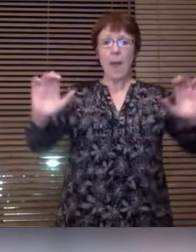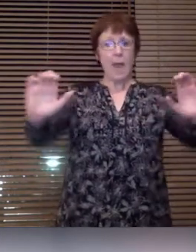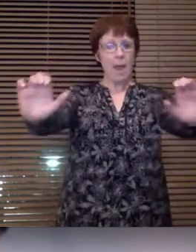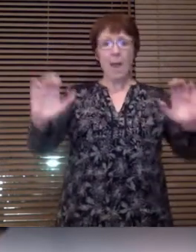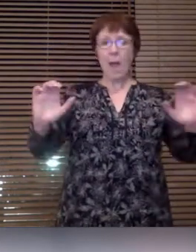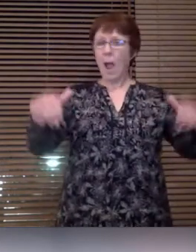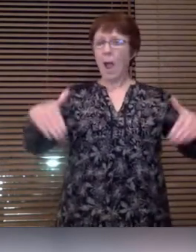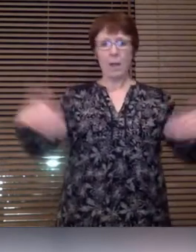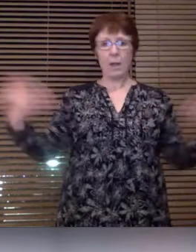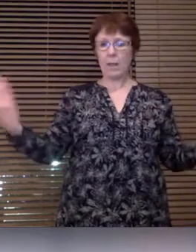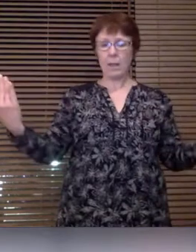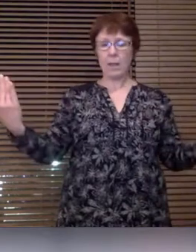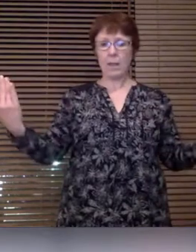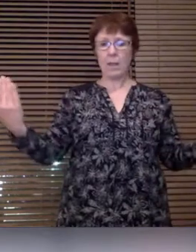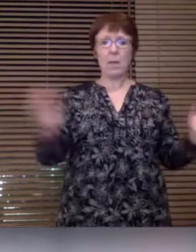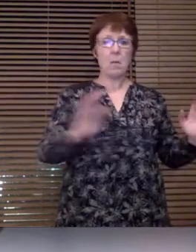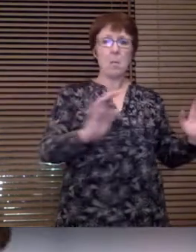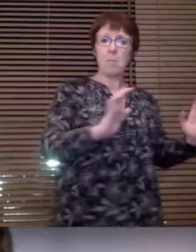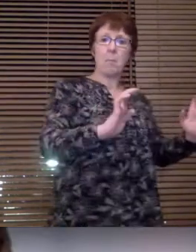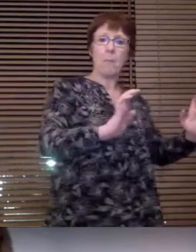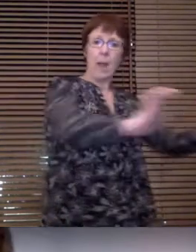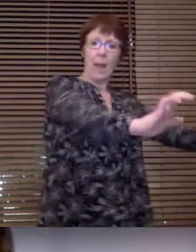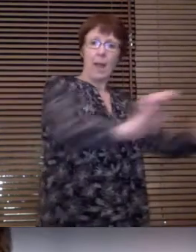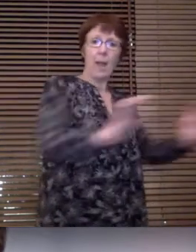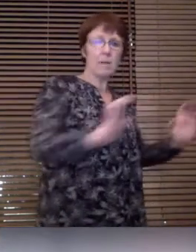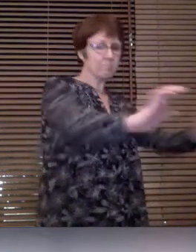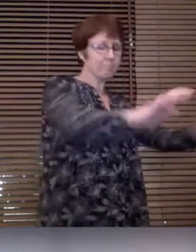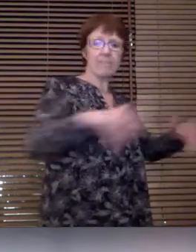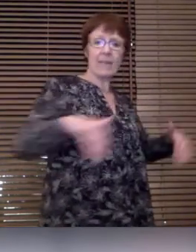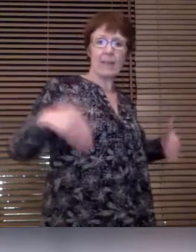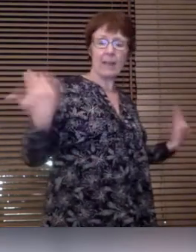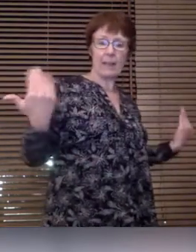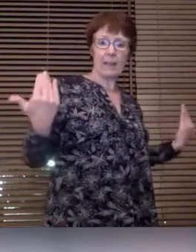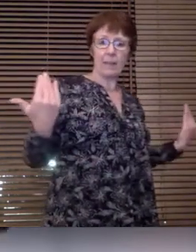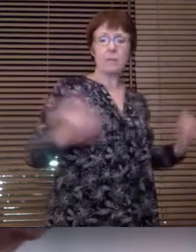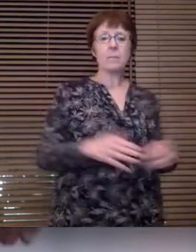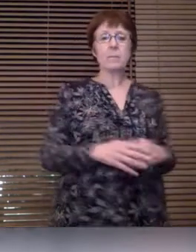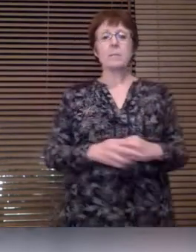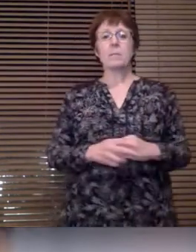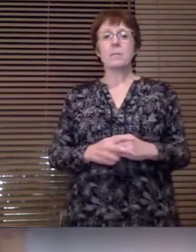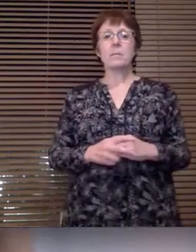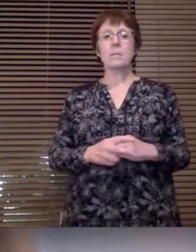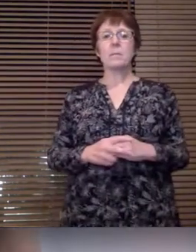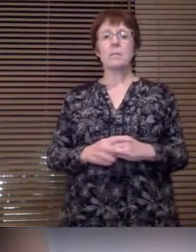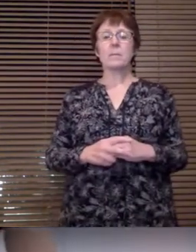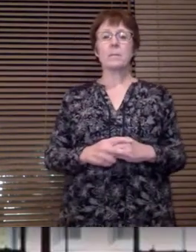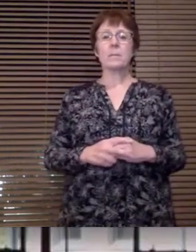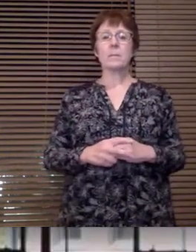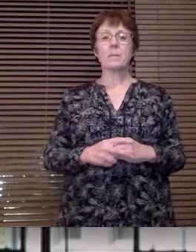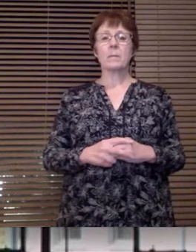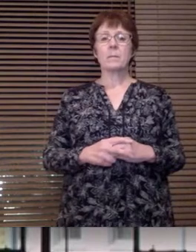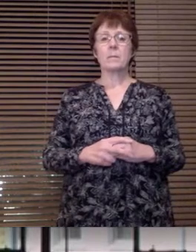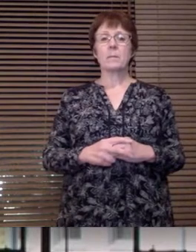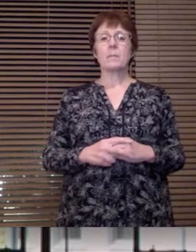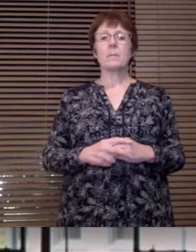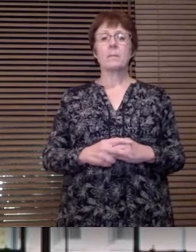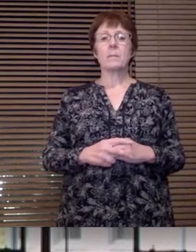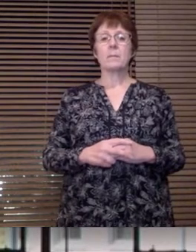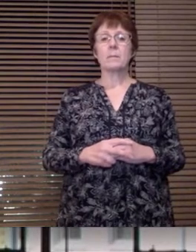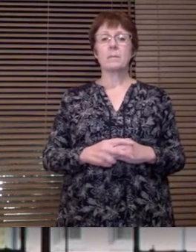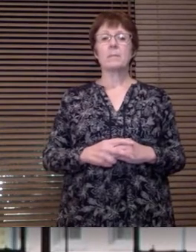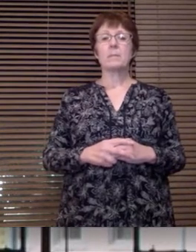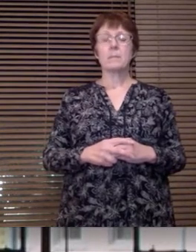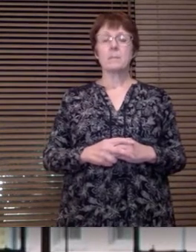and we're just going to shrug through the shoulders. So it's relax through your shoulder blades and then really push tall, rounding that back. So see from the side,